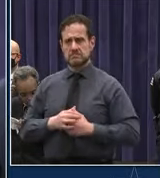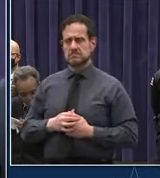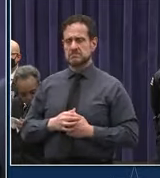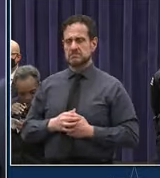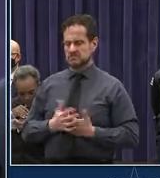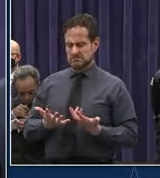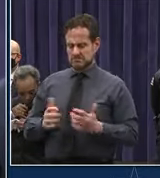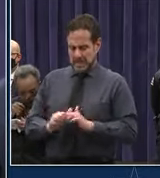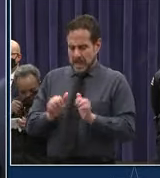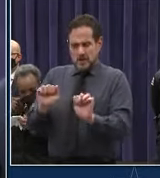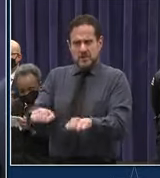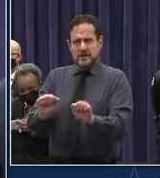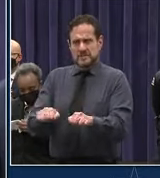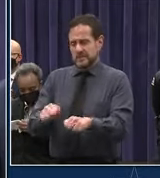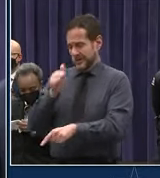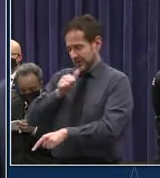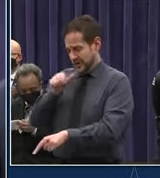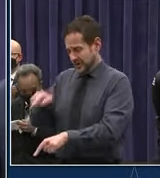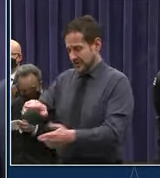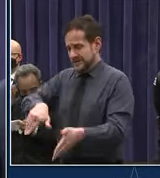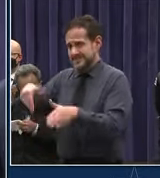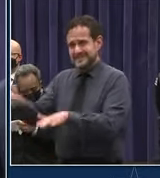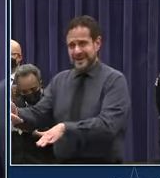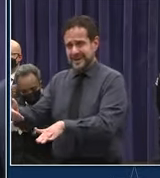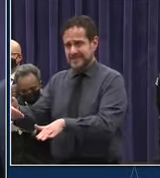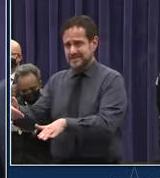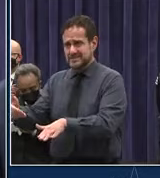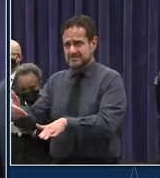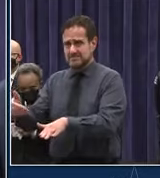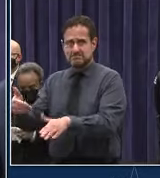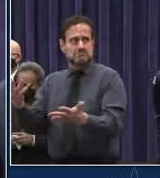How is it possible that a little girl dies in broad daylight?